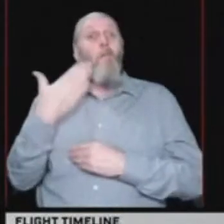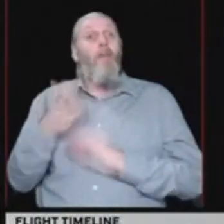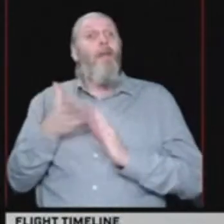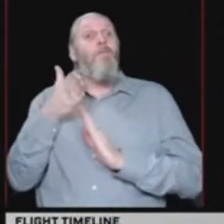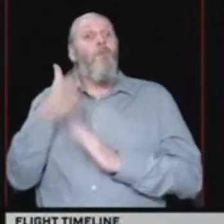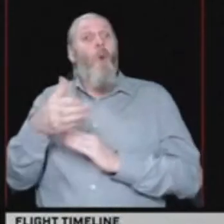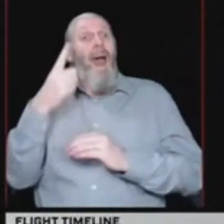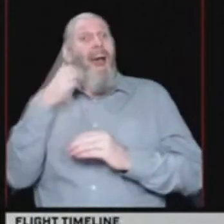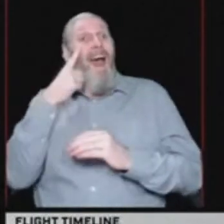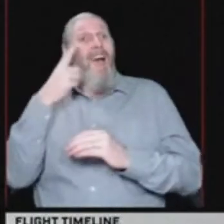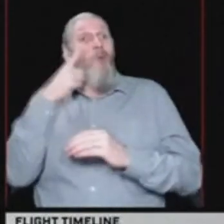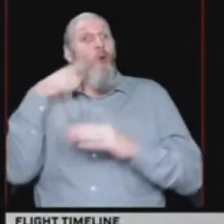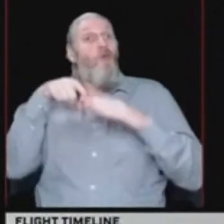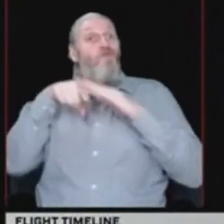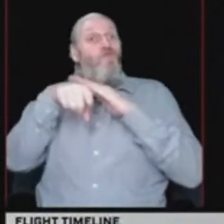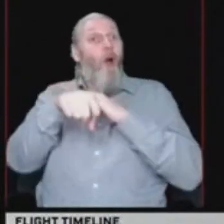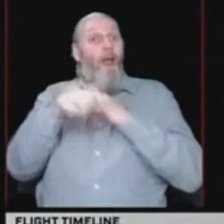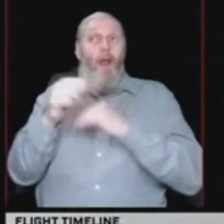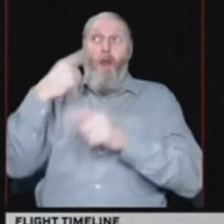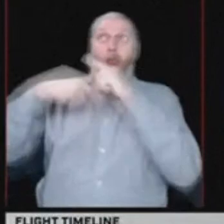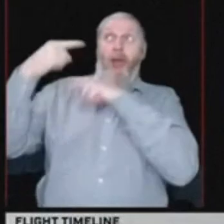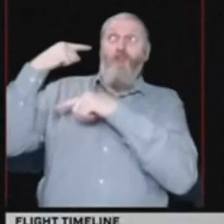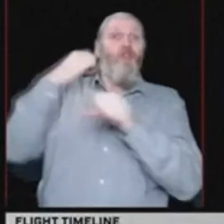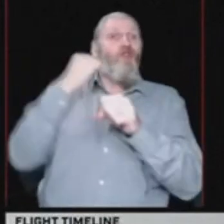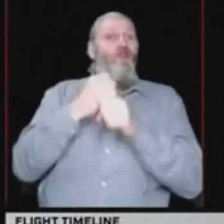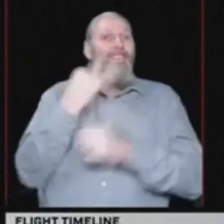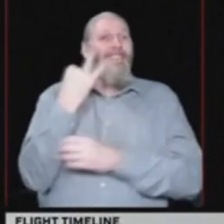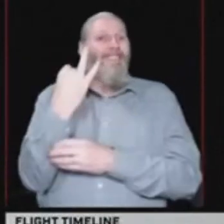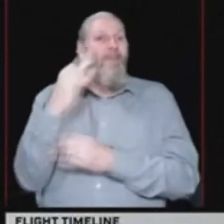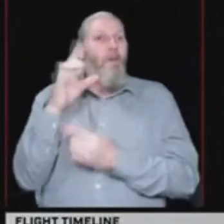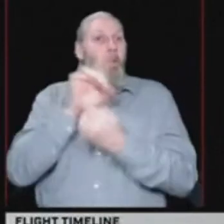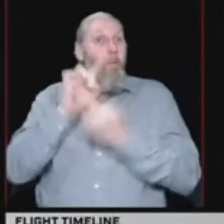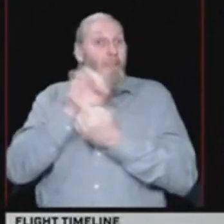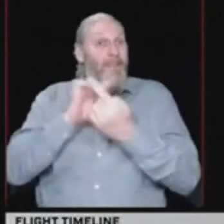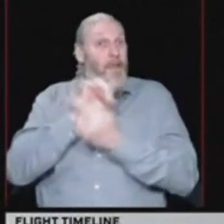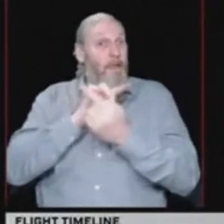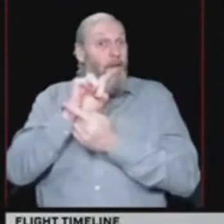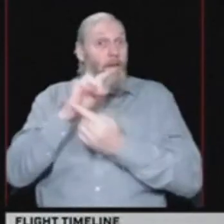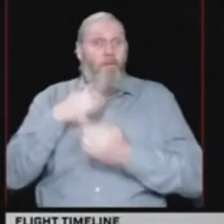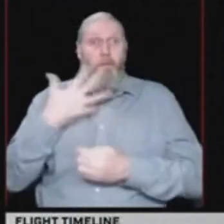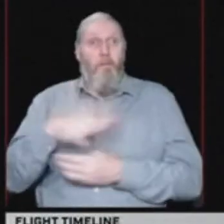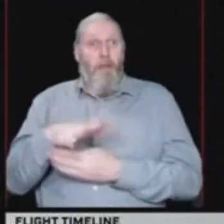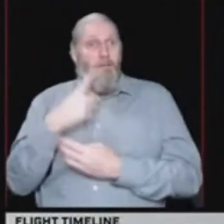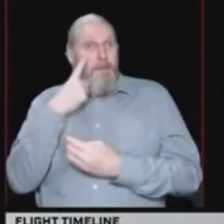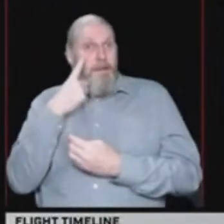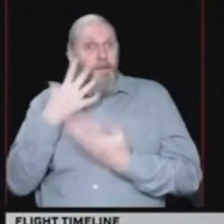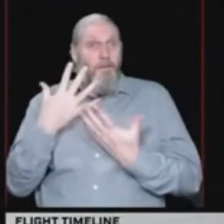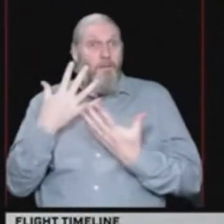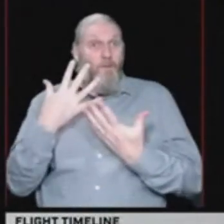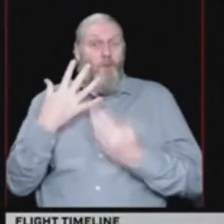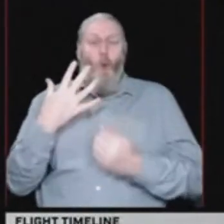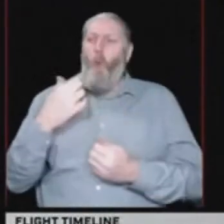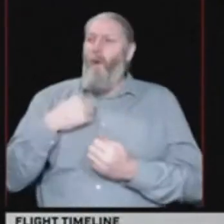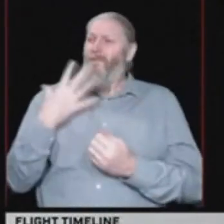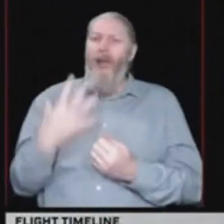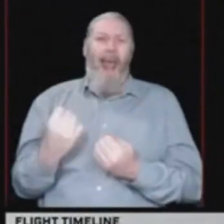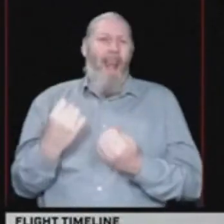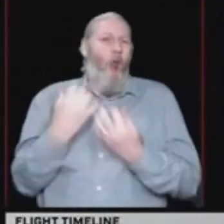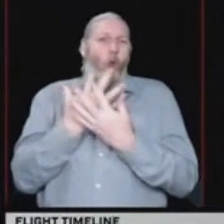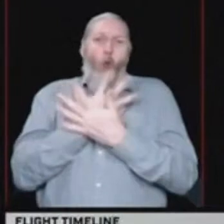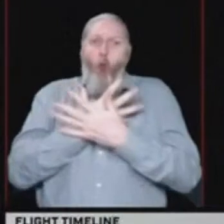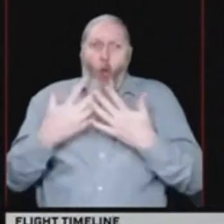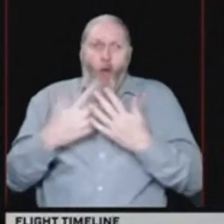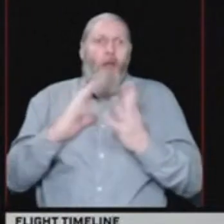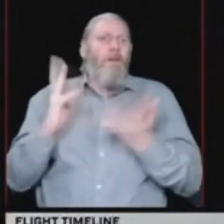G7 last year to Cornwall. So we've had a lot of, to get these things going, you have to have a lot